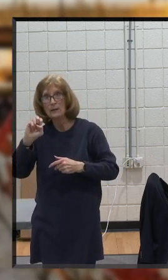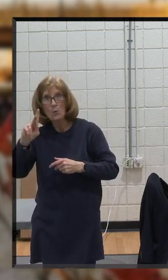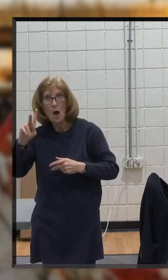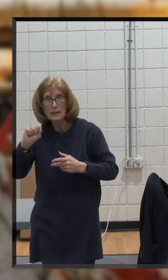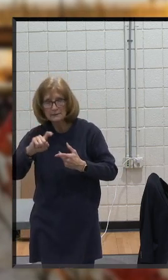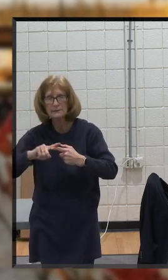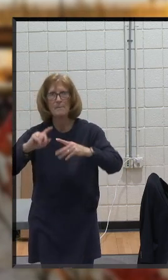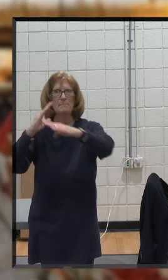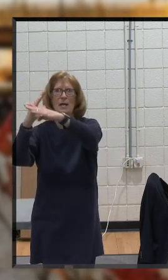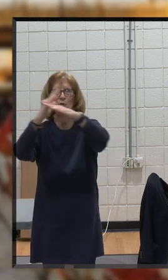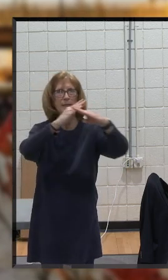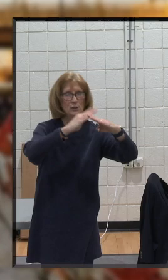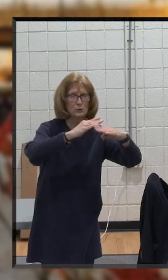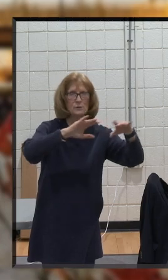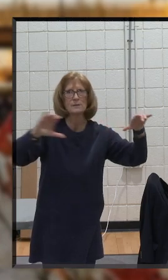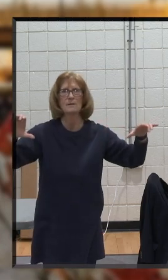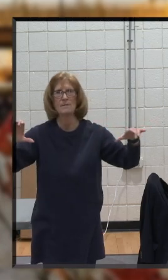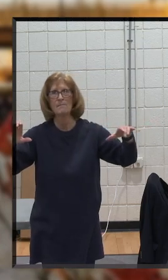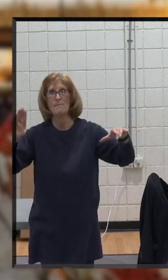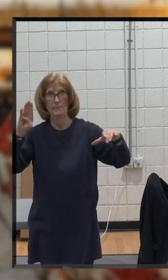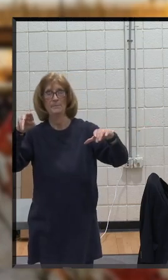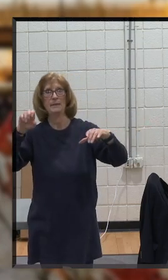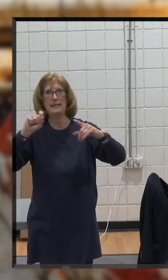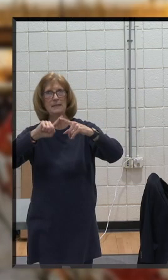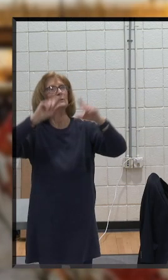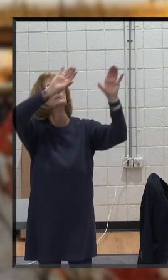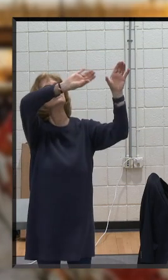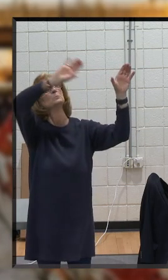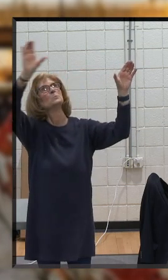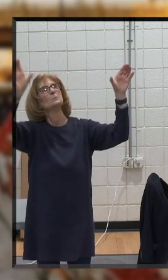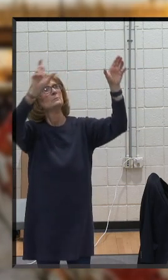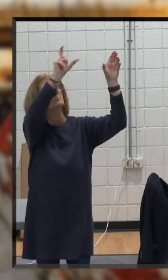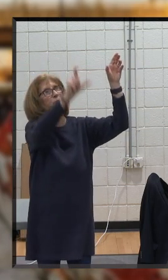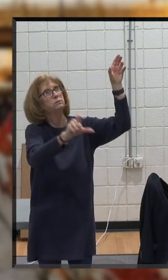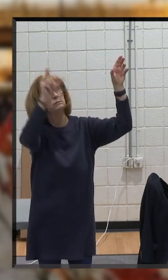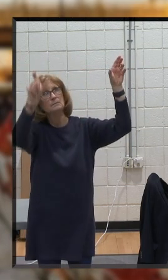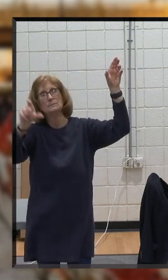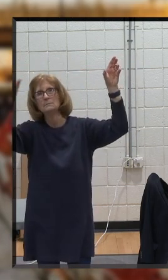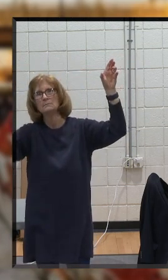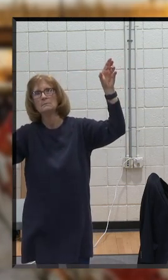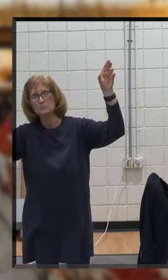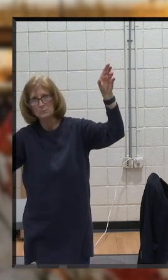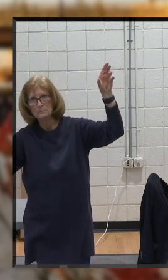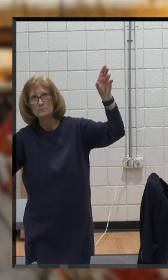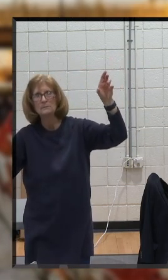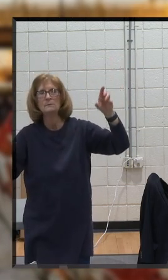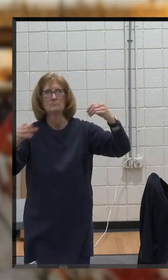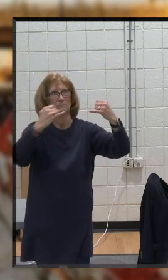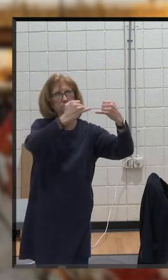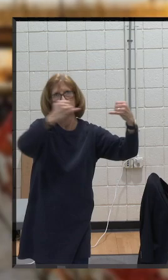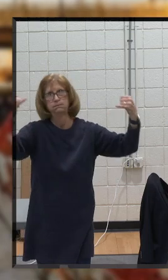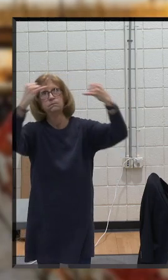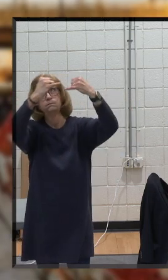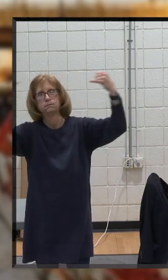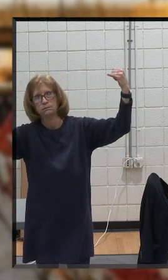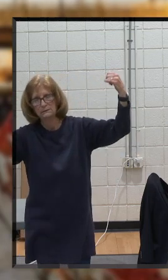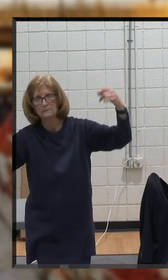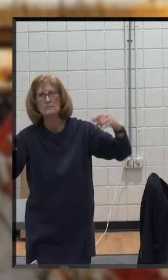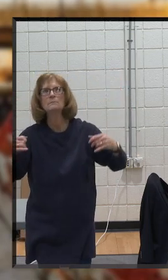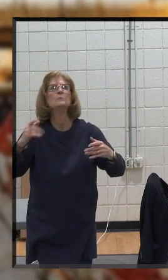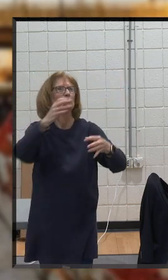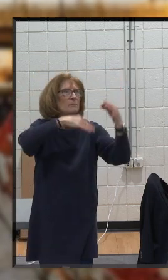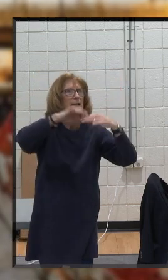bridge barriers, the deck beams. So that's they're called stringers, the steel beams that run along and support the deck. Those